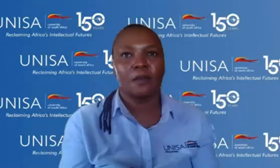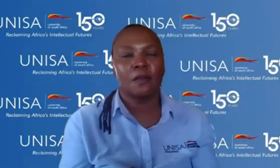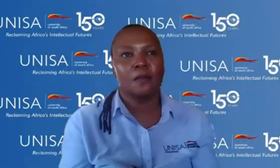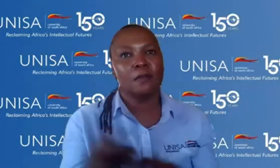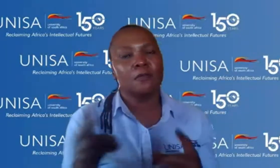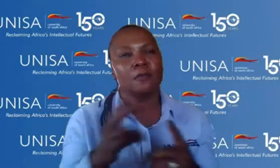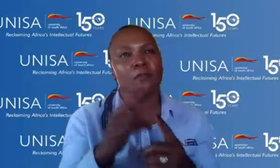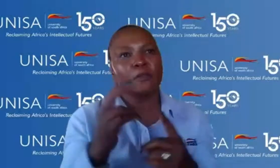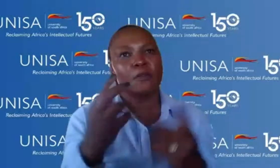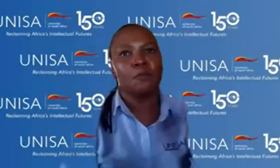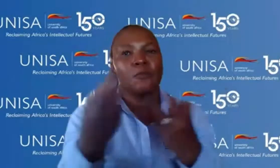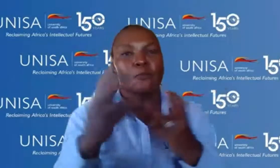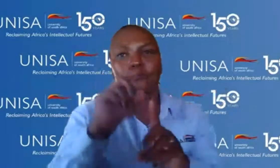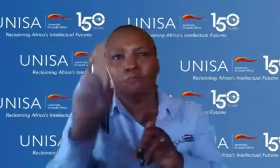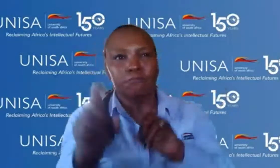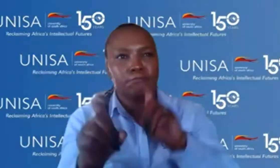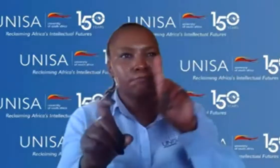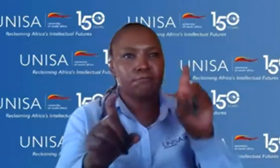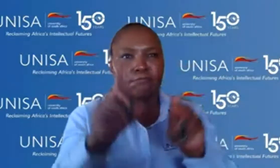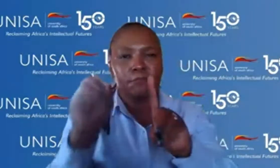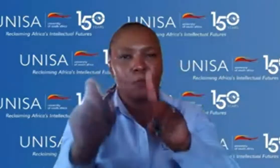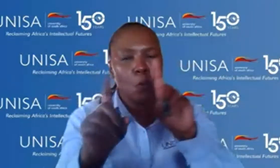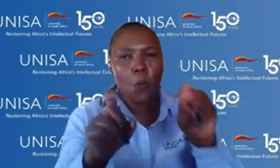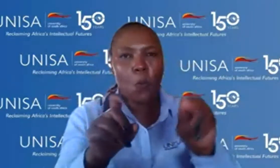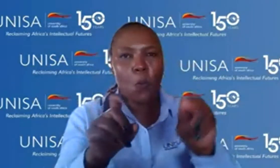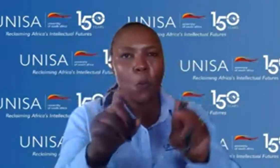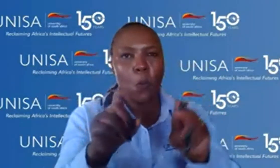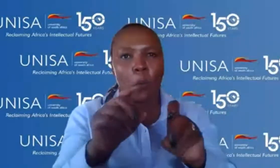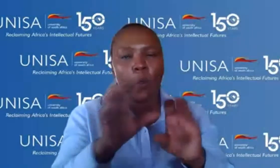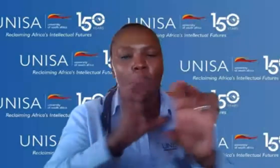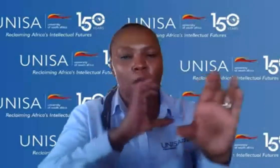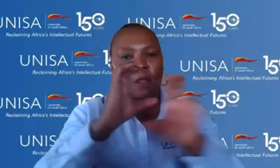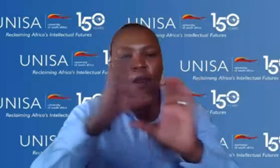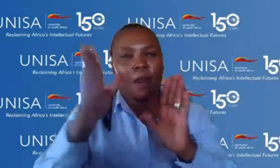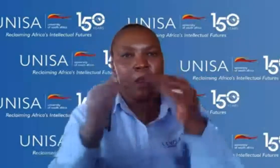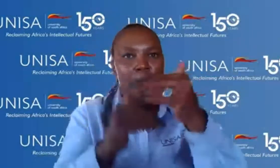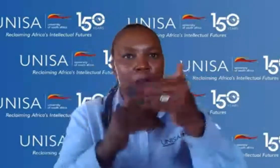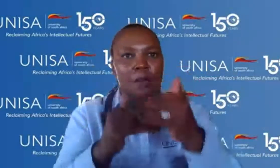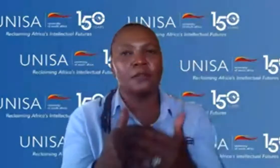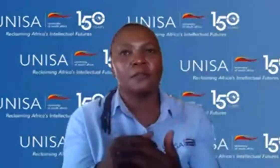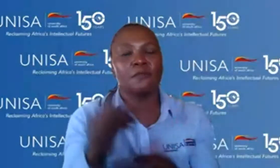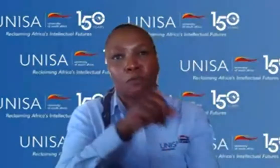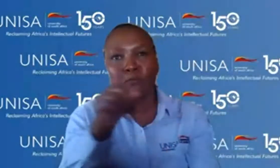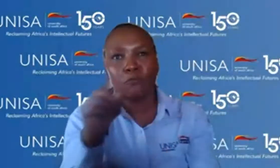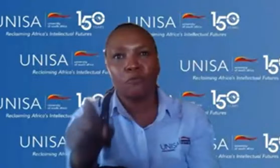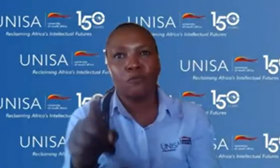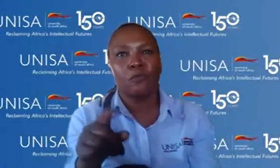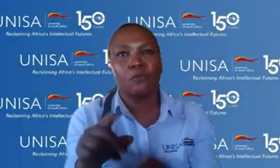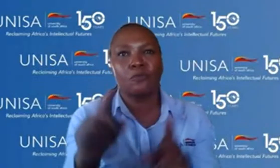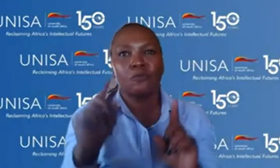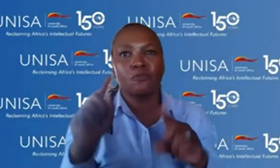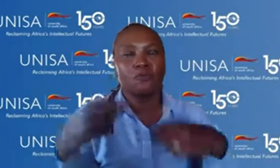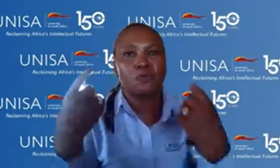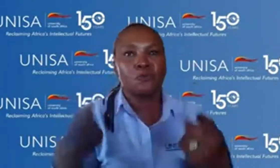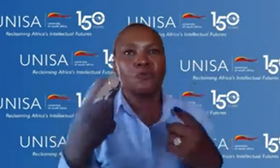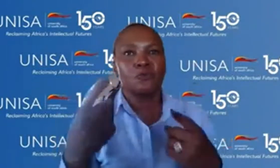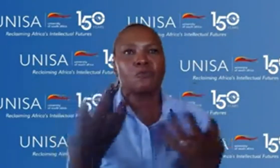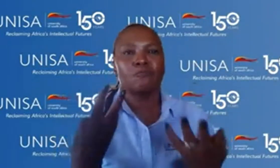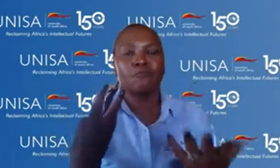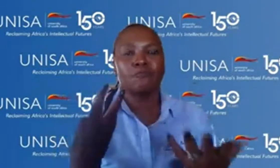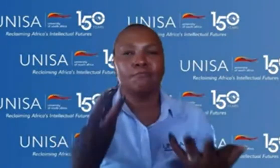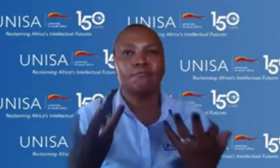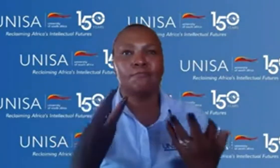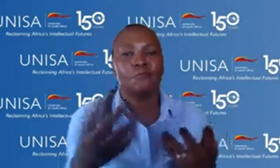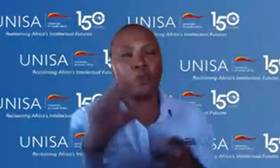asking questions on the chat. Now, for those who could not manage to ask questions on